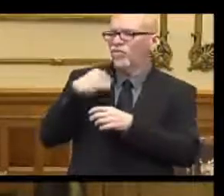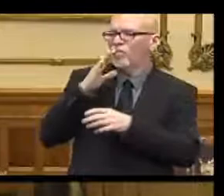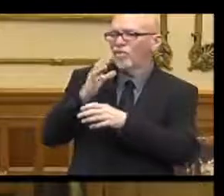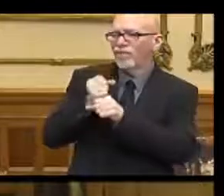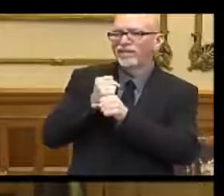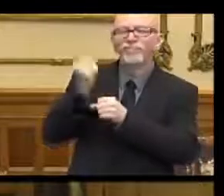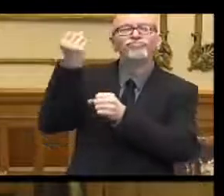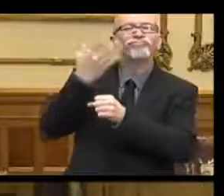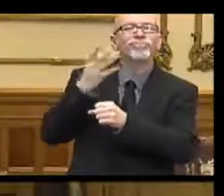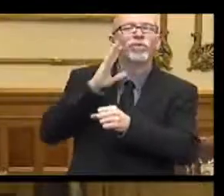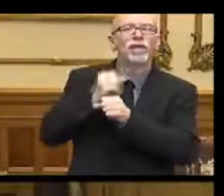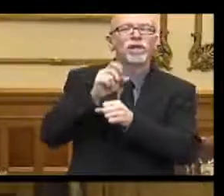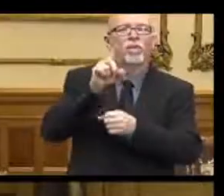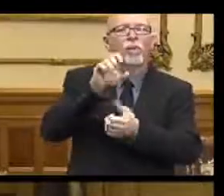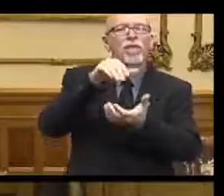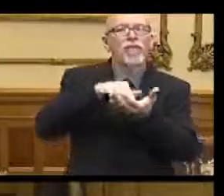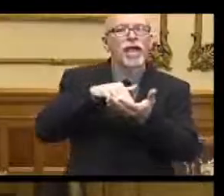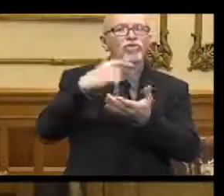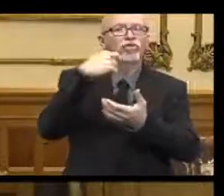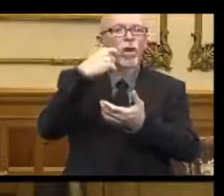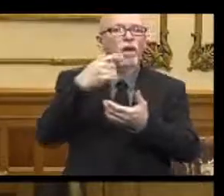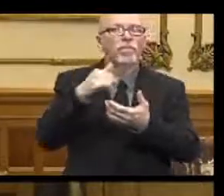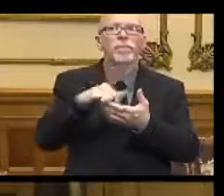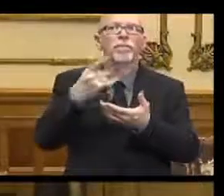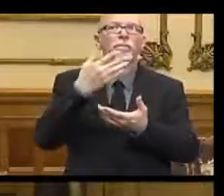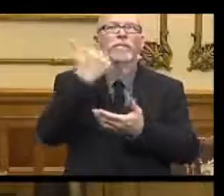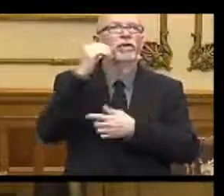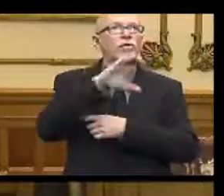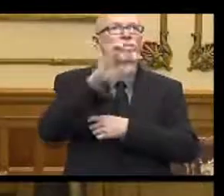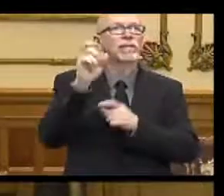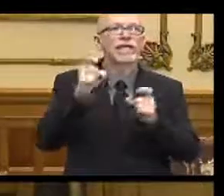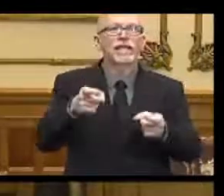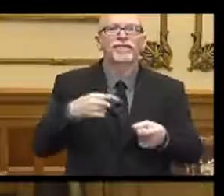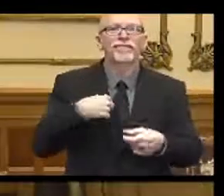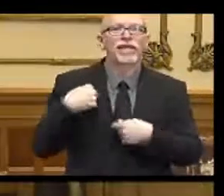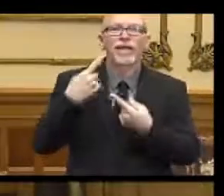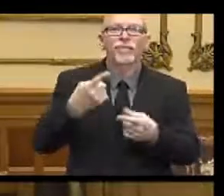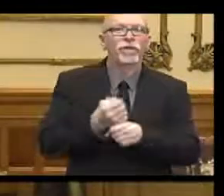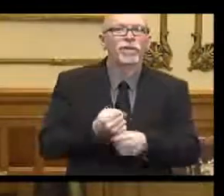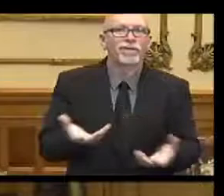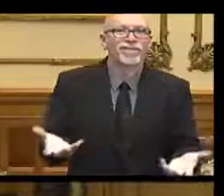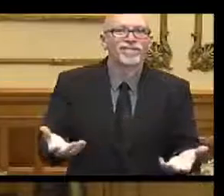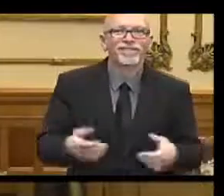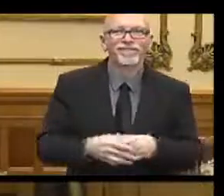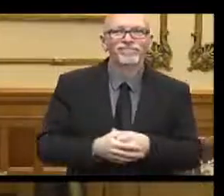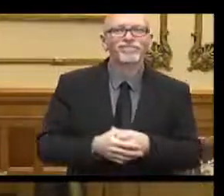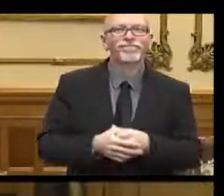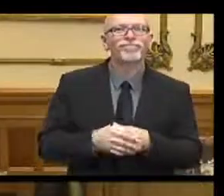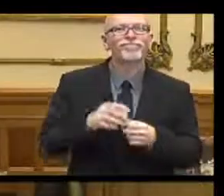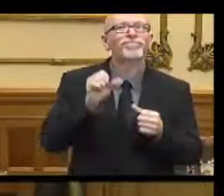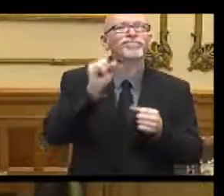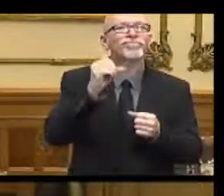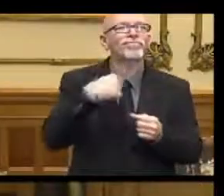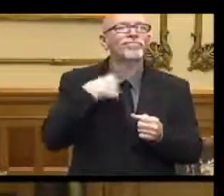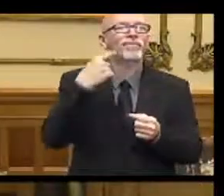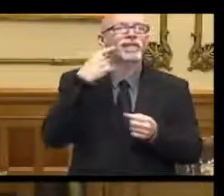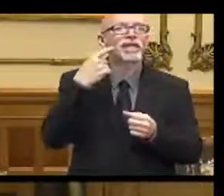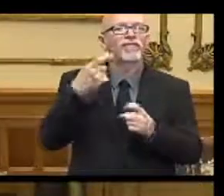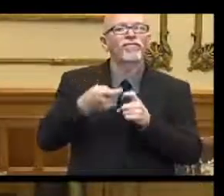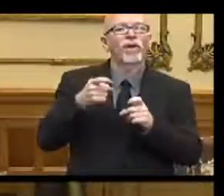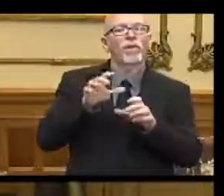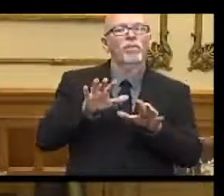I got notice, 100,000 swabs. So that's the best Christmas present that I've had in many, many years. So I think from